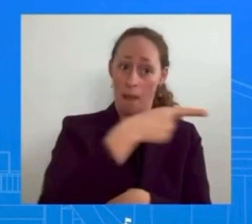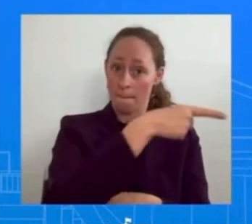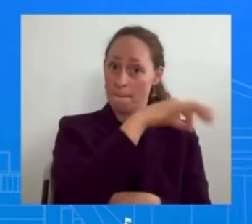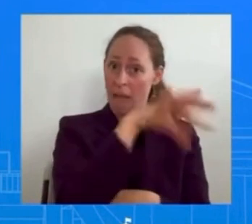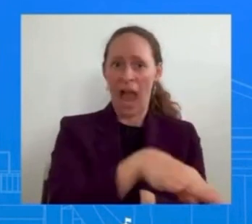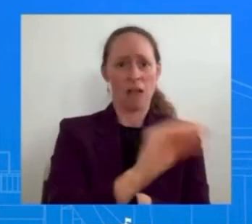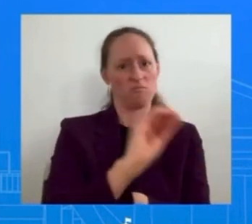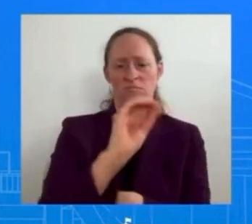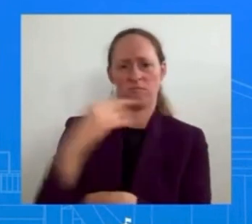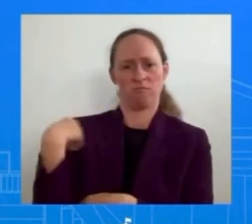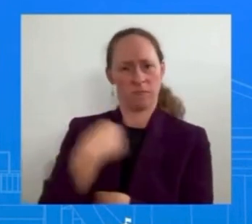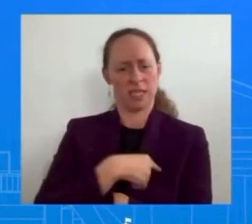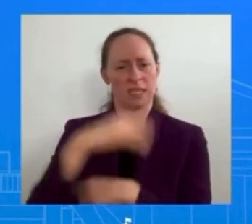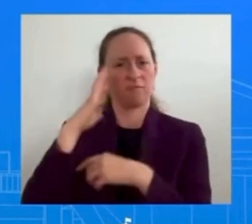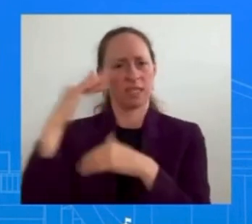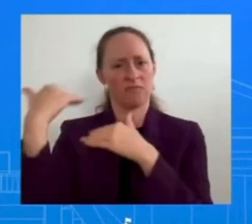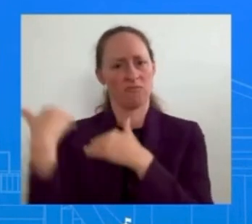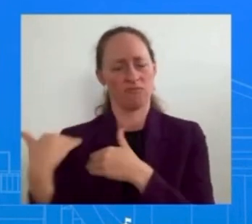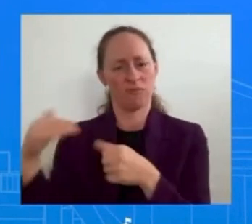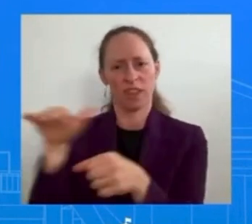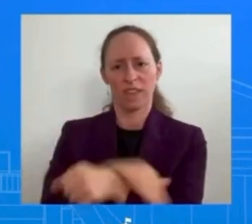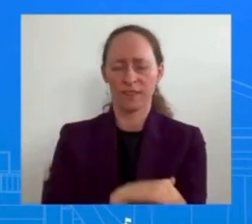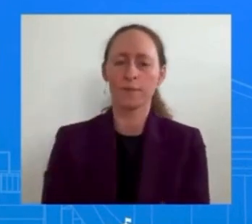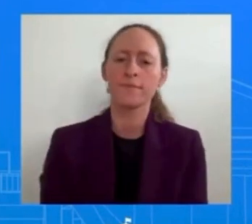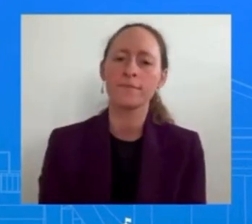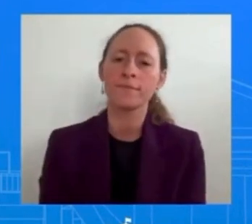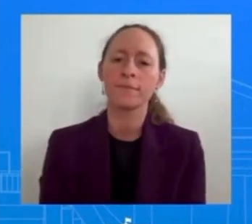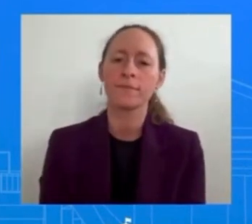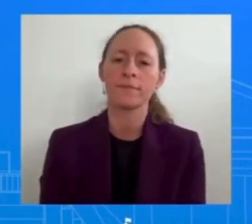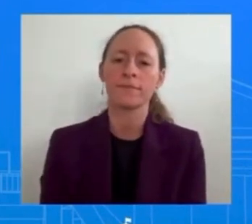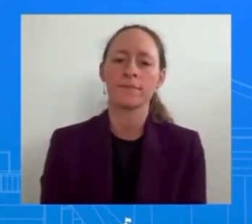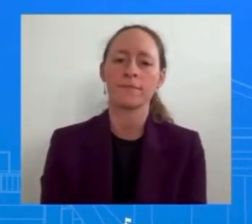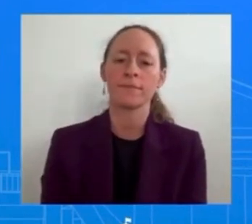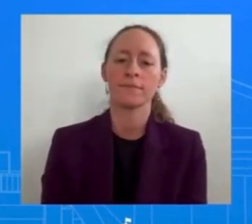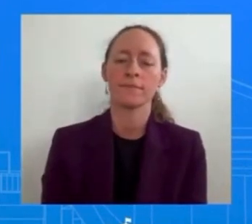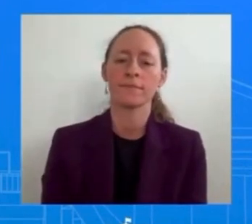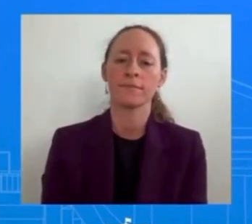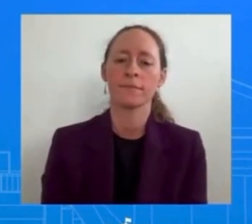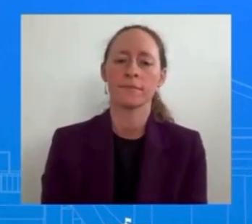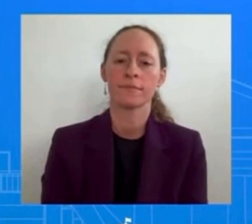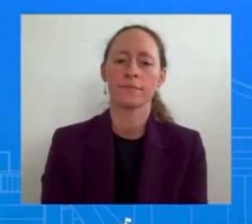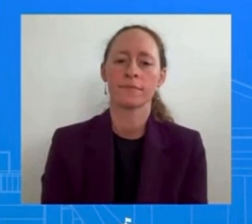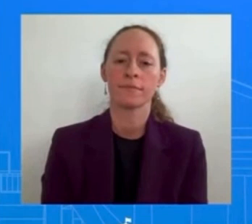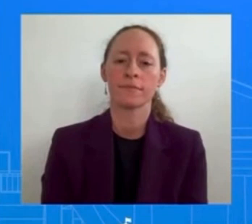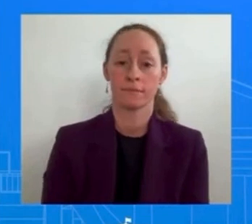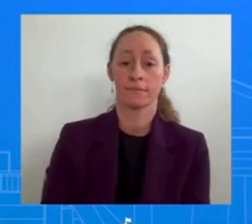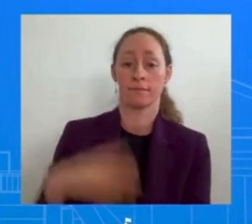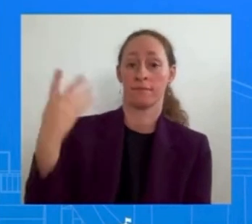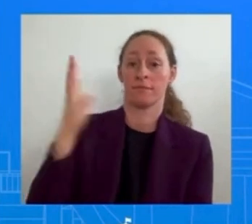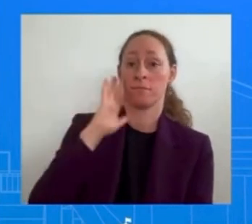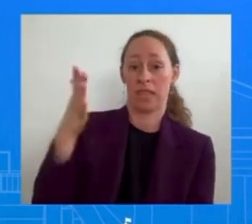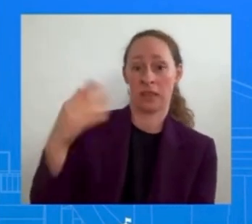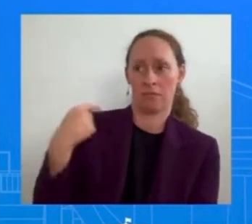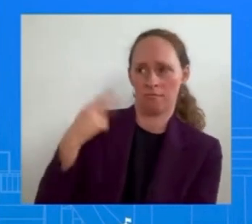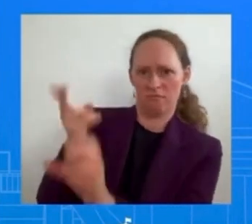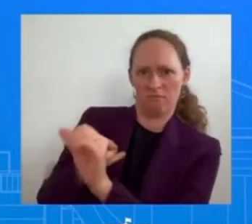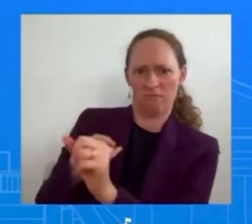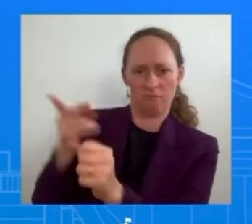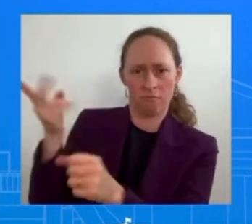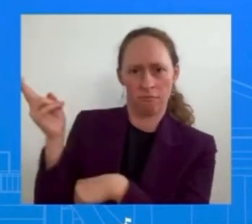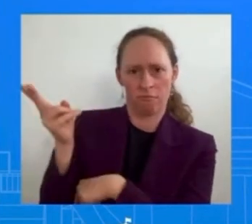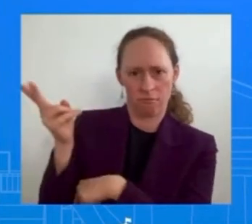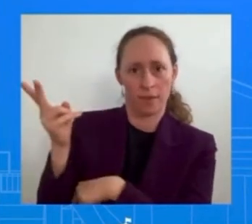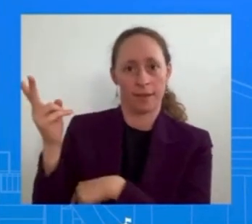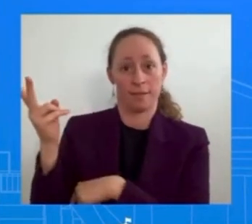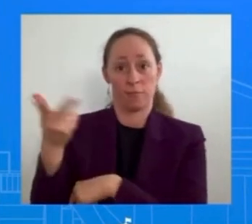with him to better understand some of the impacts that are happening. And I know that the people on the ground in Hawaii, and the governor mentioned this as well on the phone,